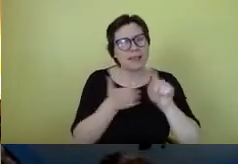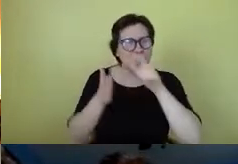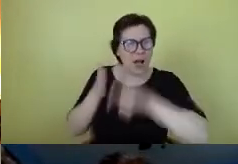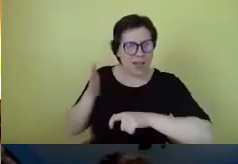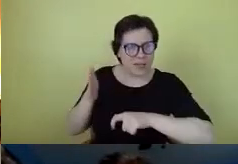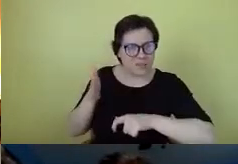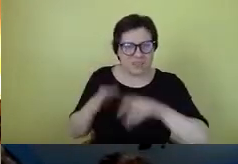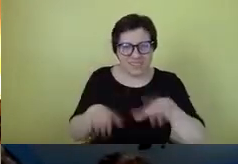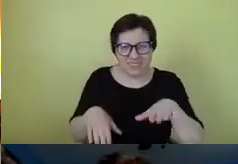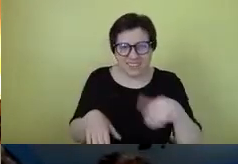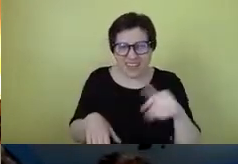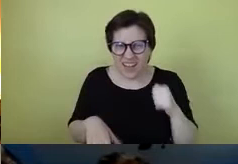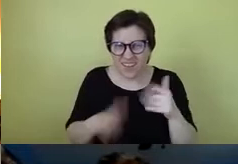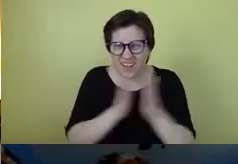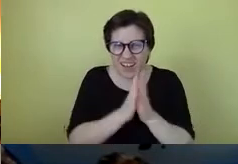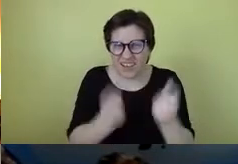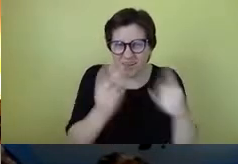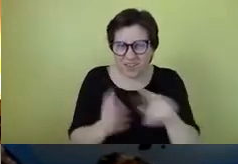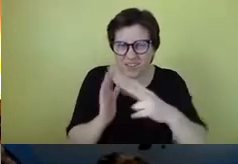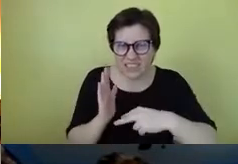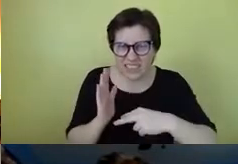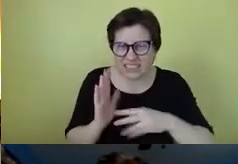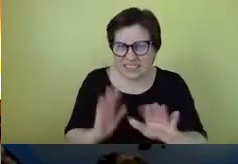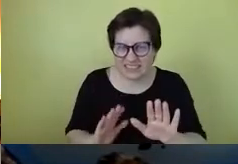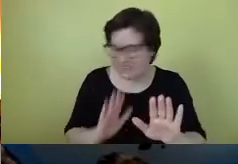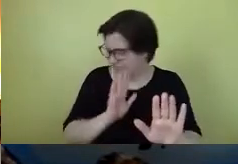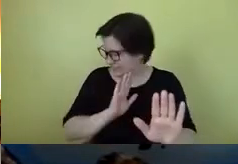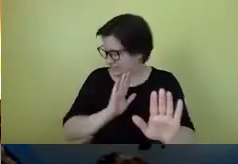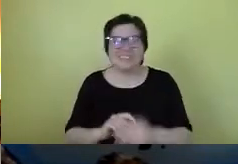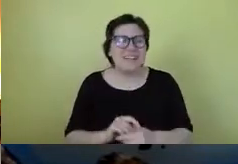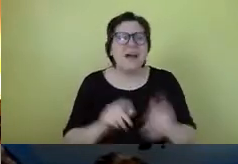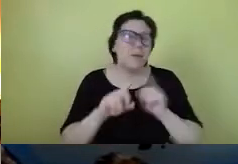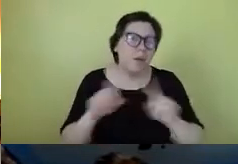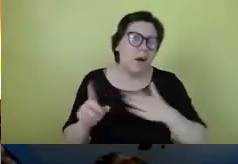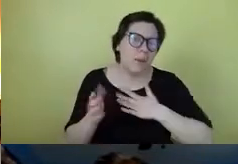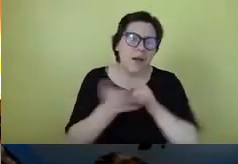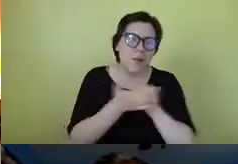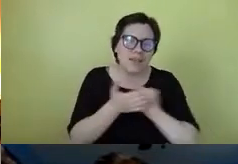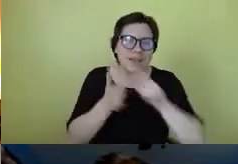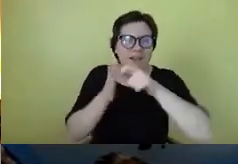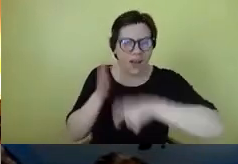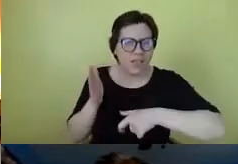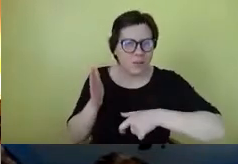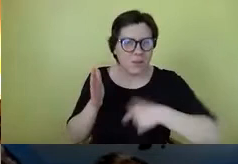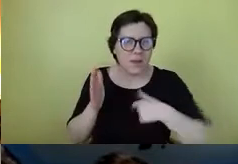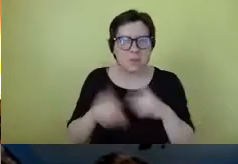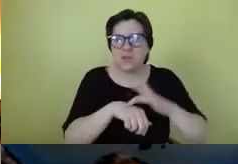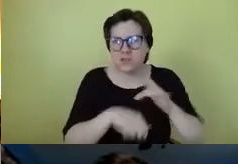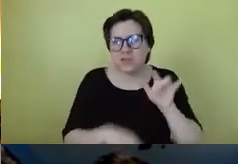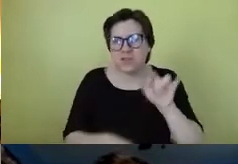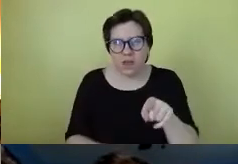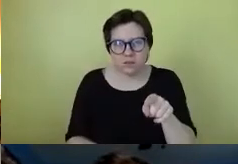my weekly column. I don't want to be hurt. But my weekly column this week touches on that.